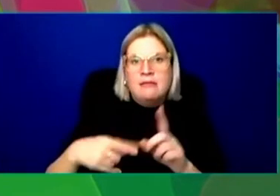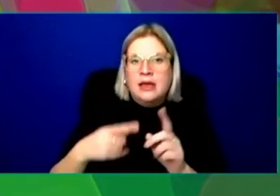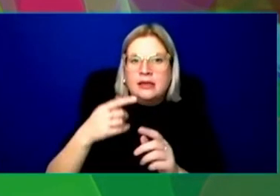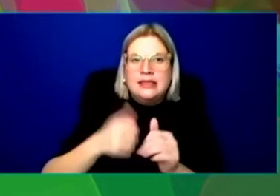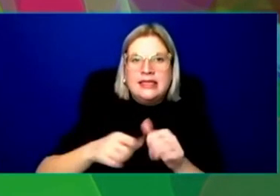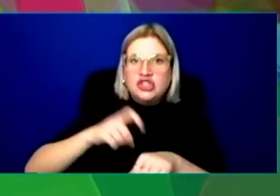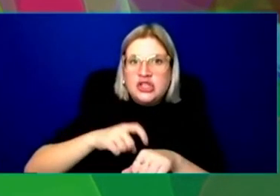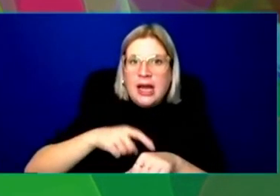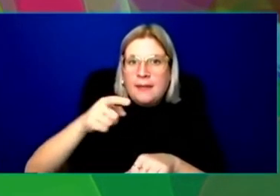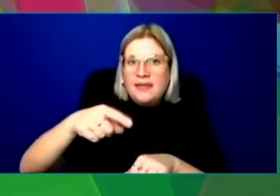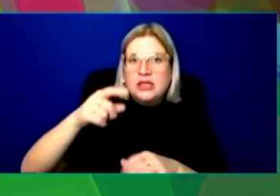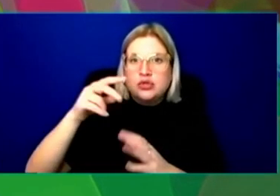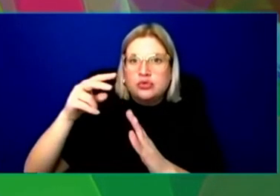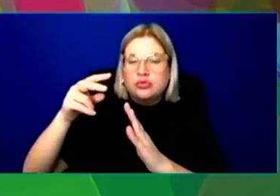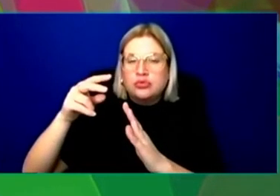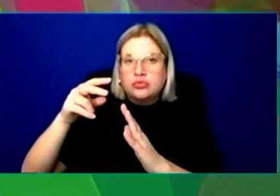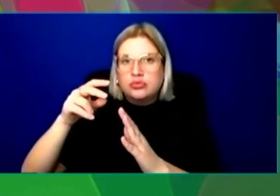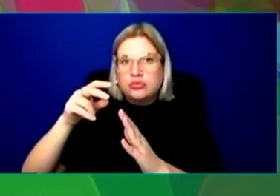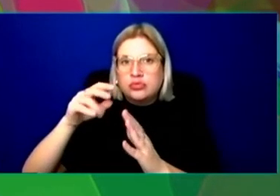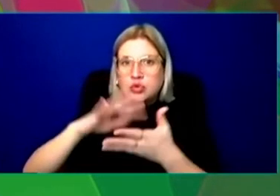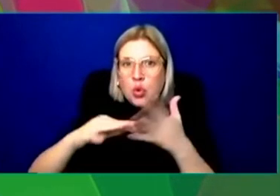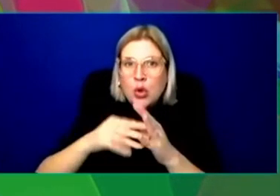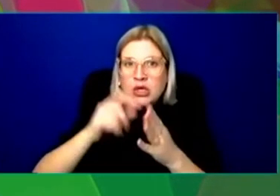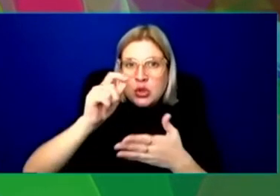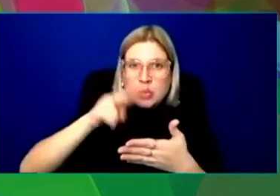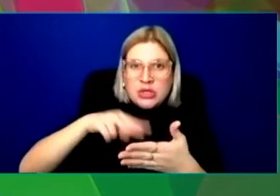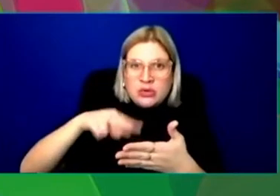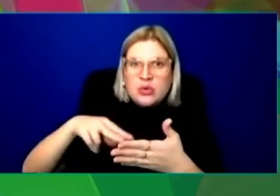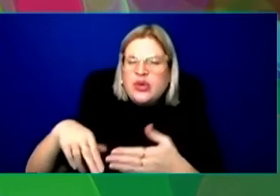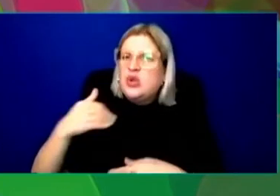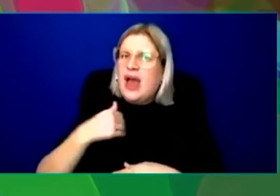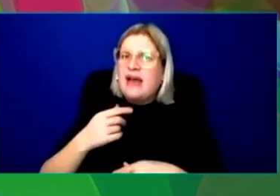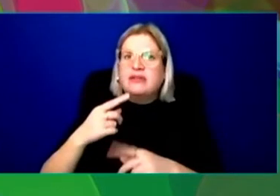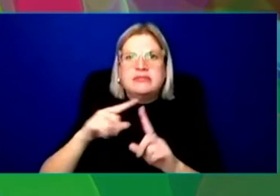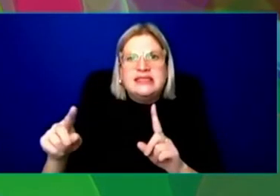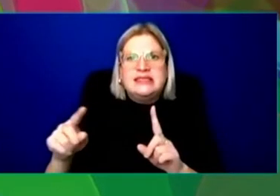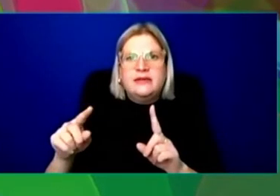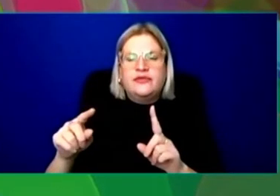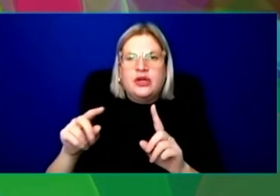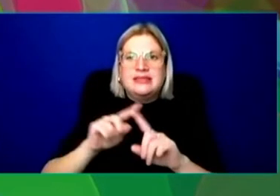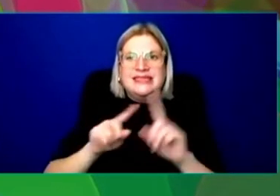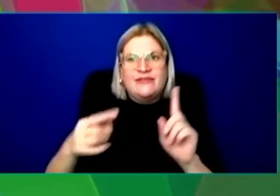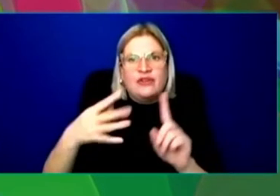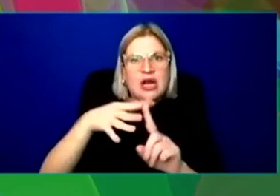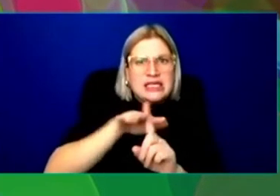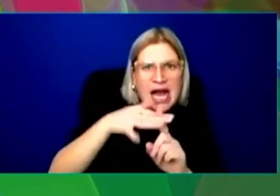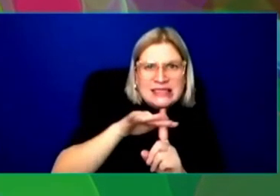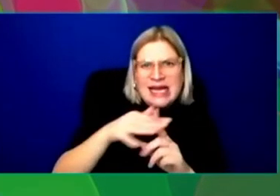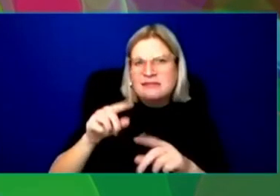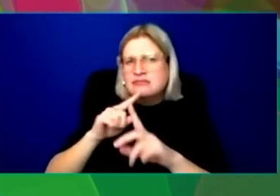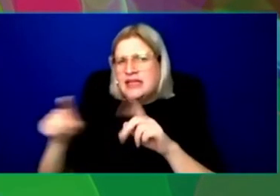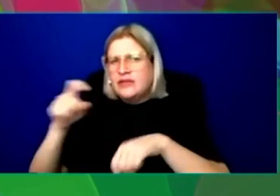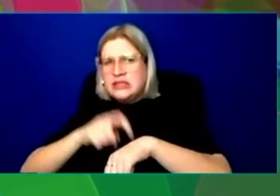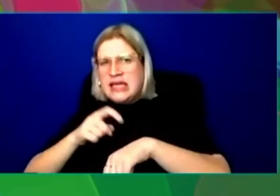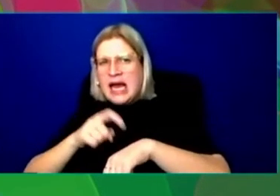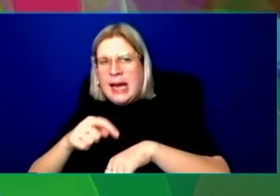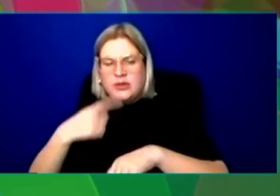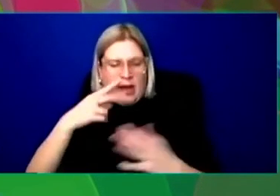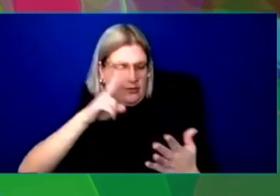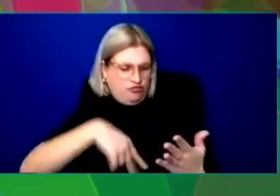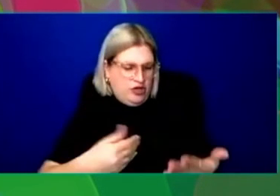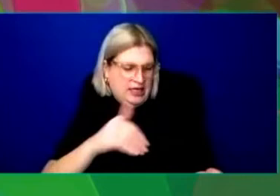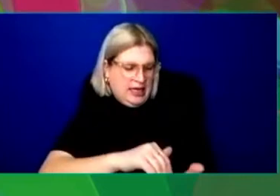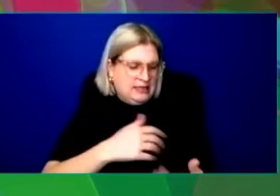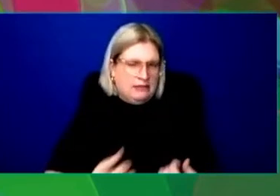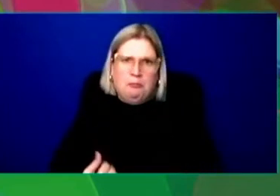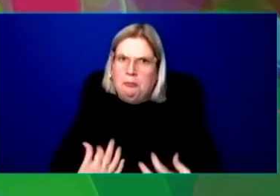these writers, they just reveal something new to you because you're in a different context, a different time. Like it's always, so I found a lot of inspiration by